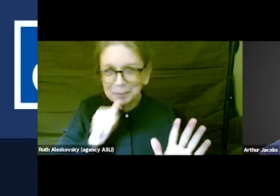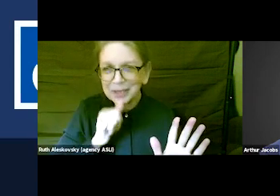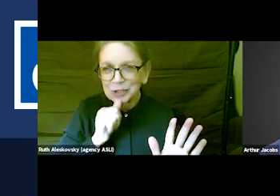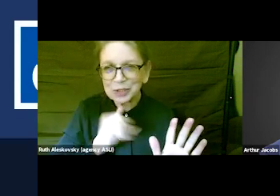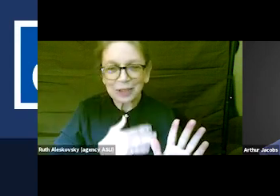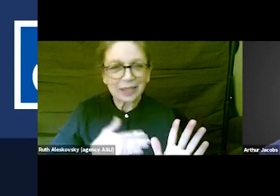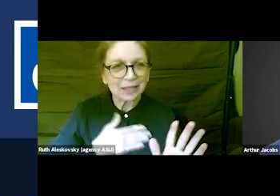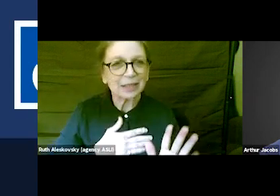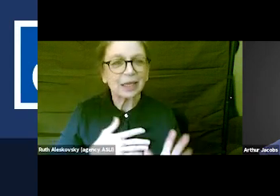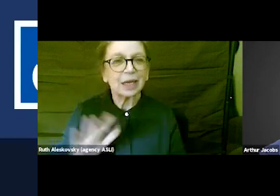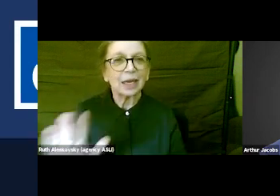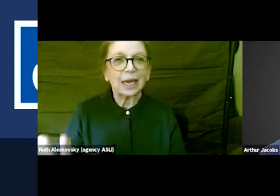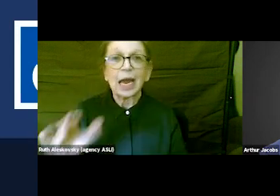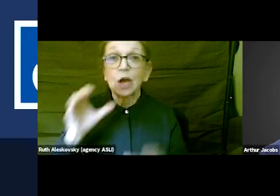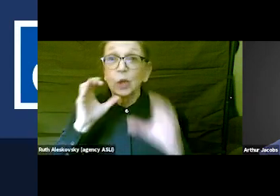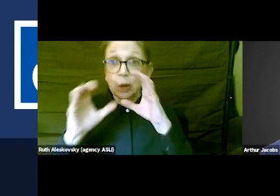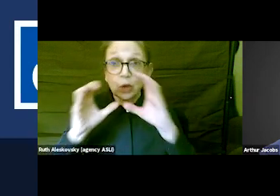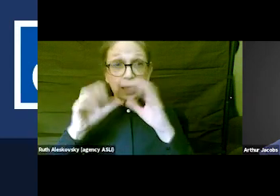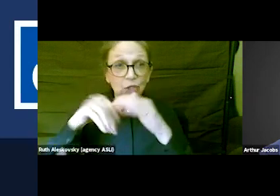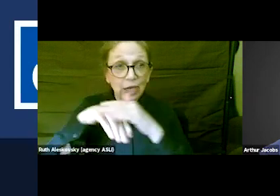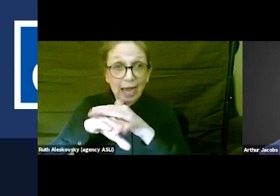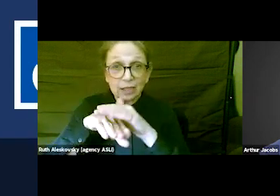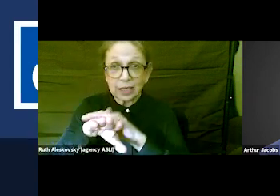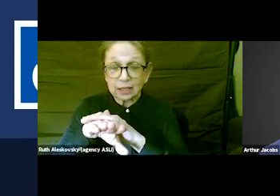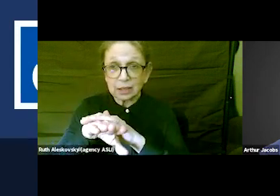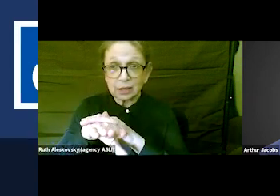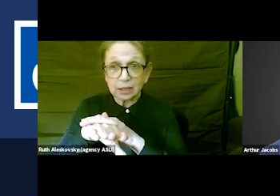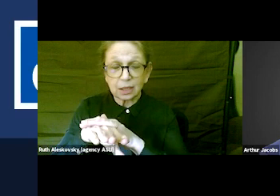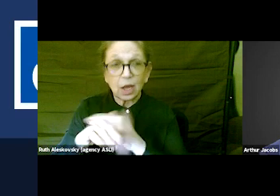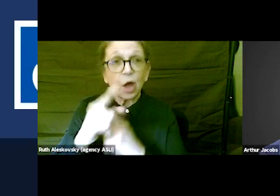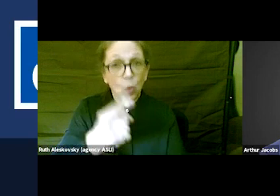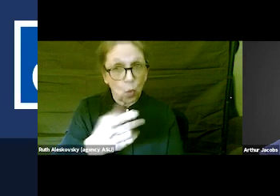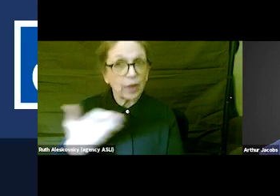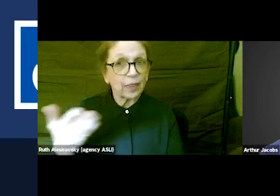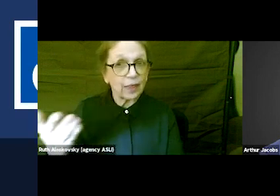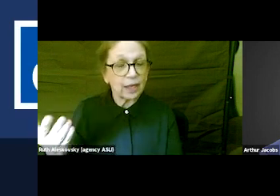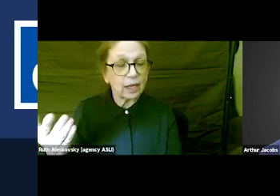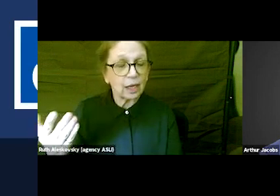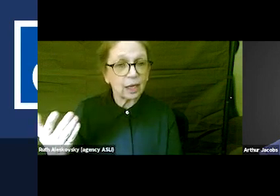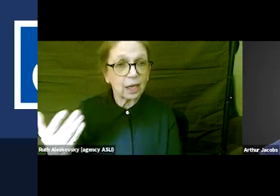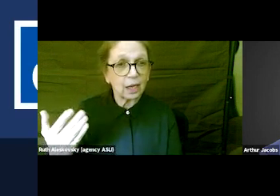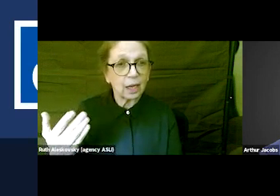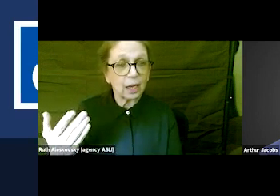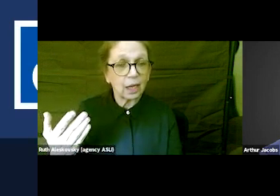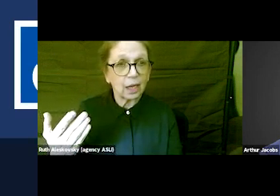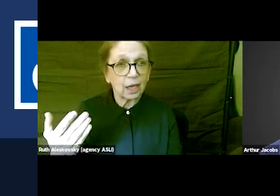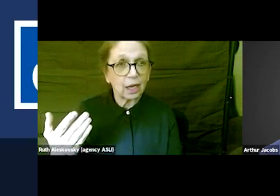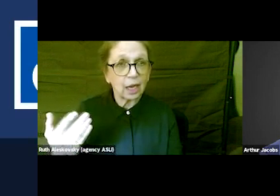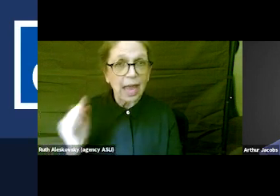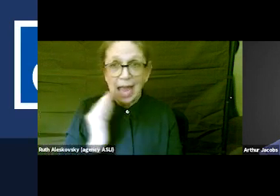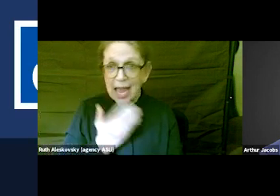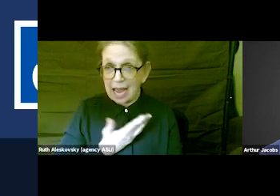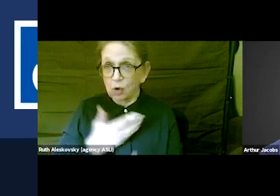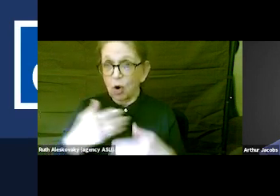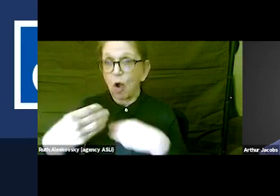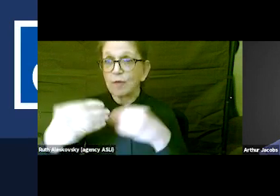right, so communication access. One of the things that we have strived to